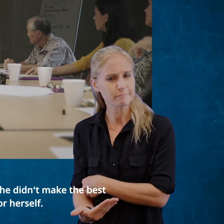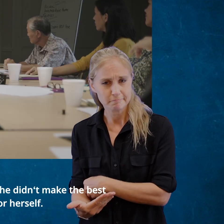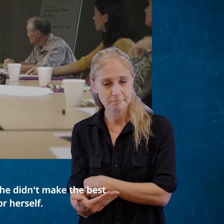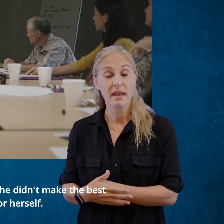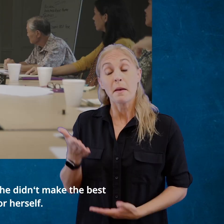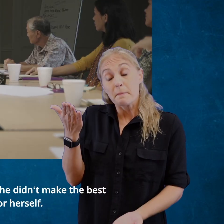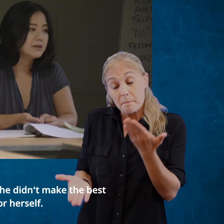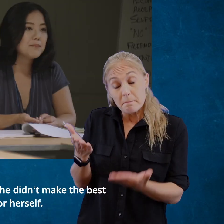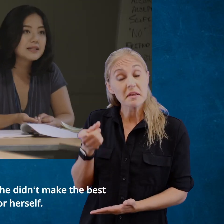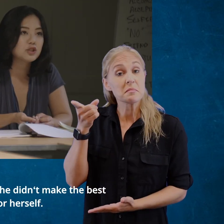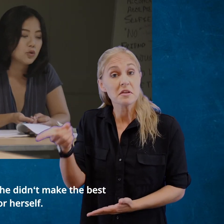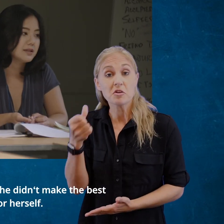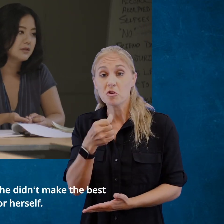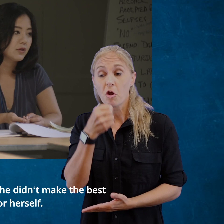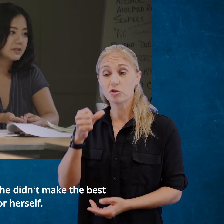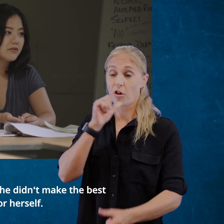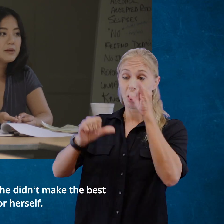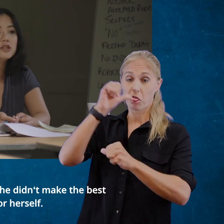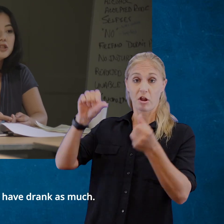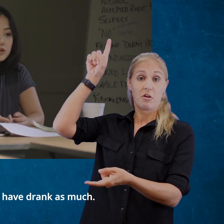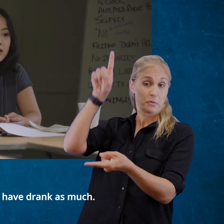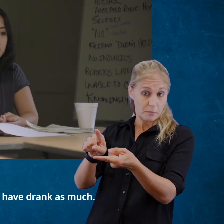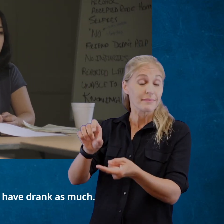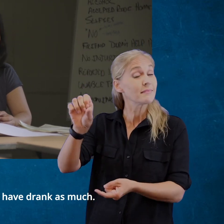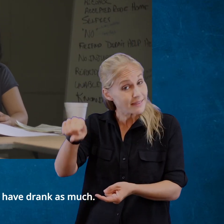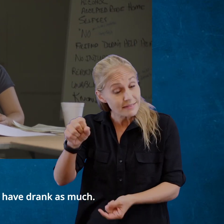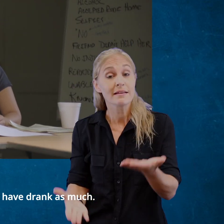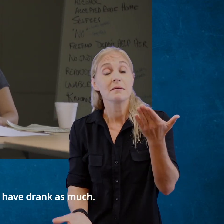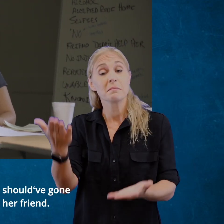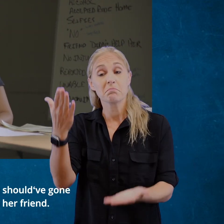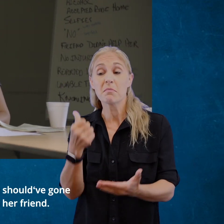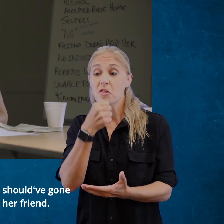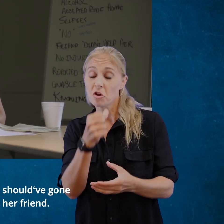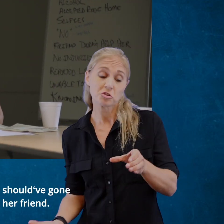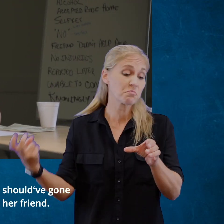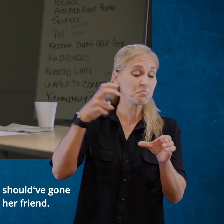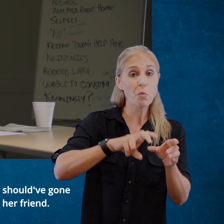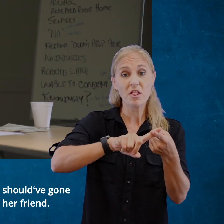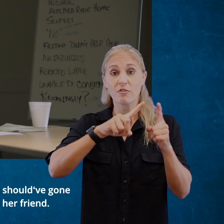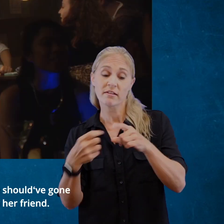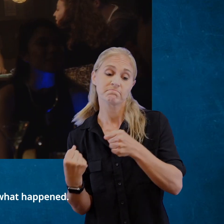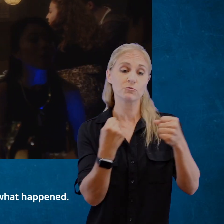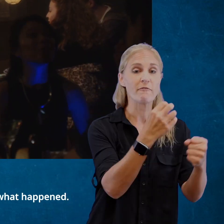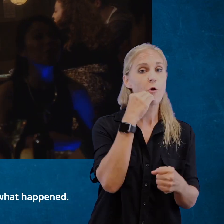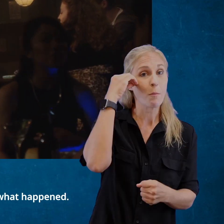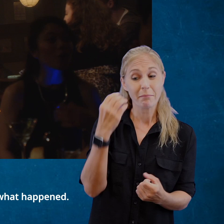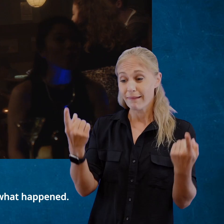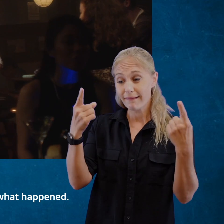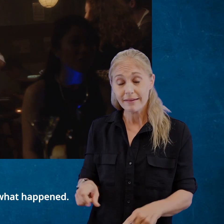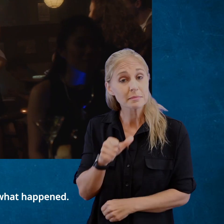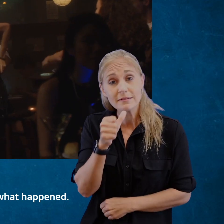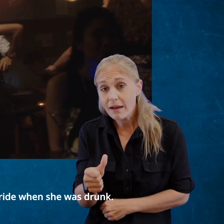She knew that maybe she didn't make the best choices for herself. Maybe she shouldn't have drank as much. Yes, maybe she should have gone home with her friend, but that's not